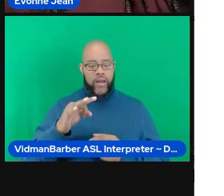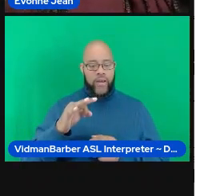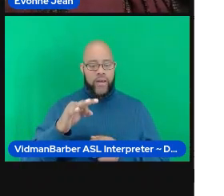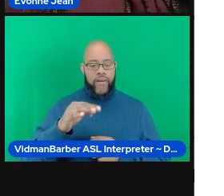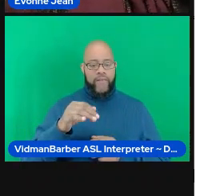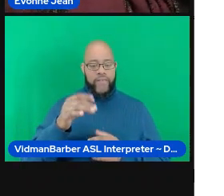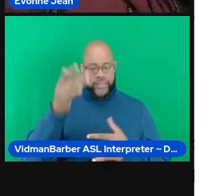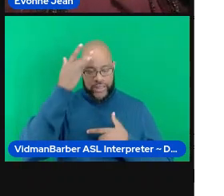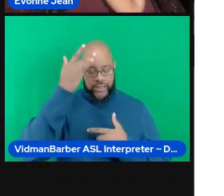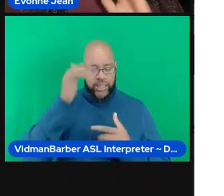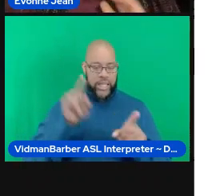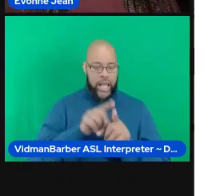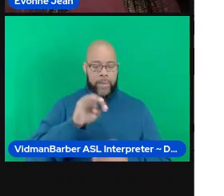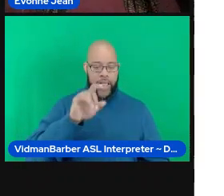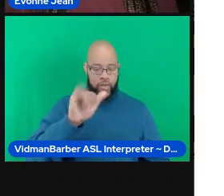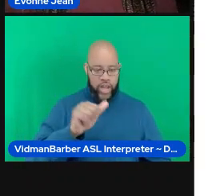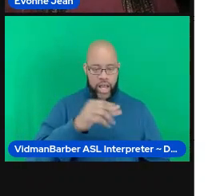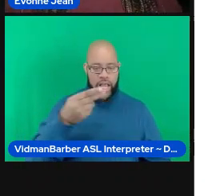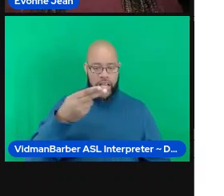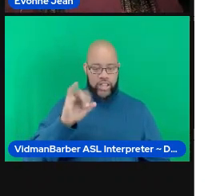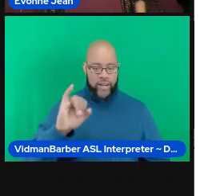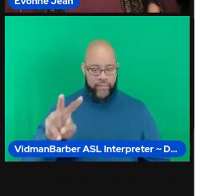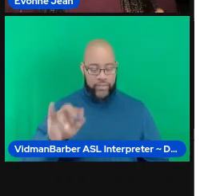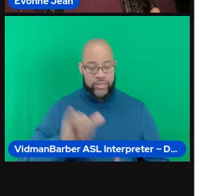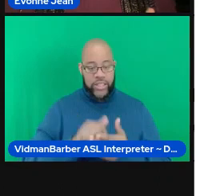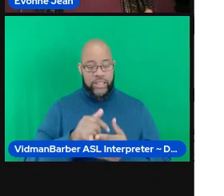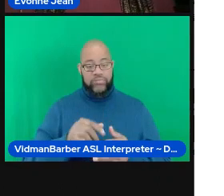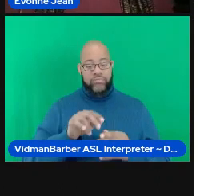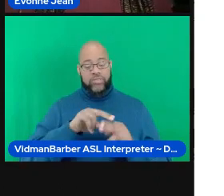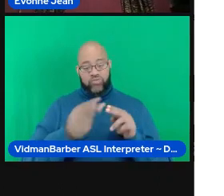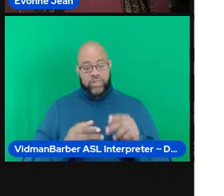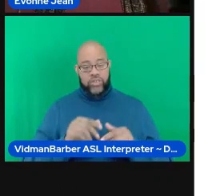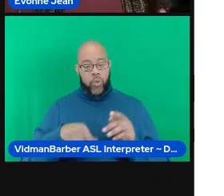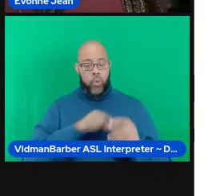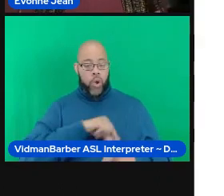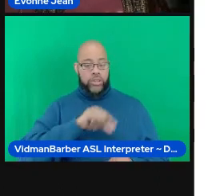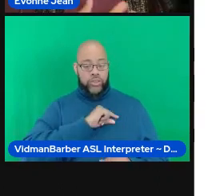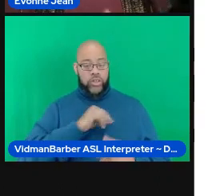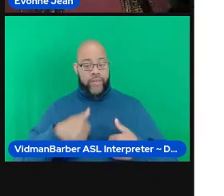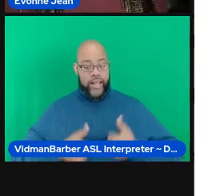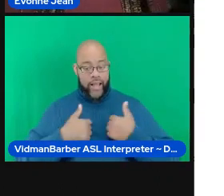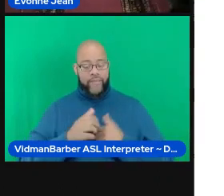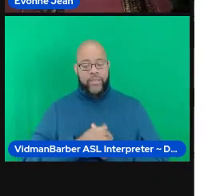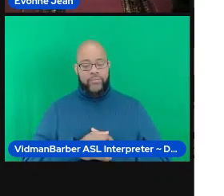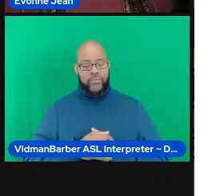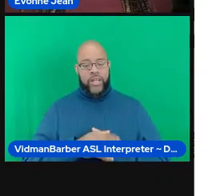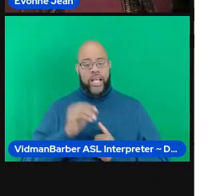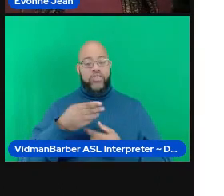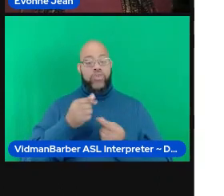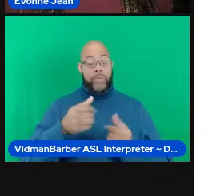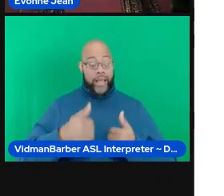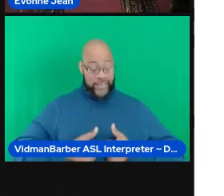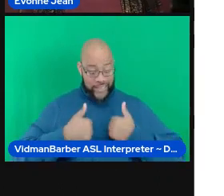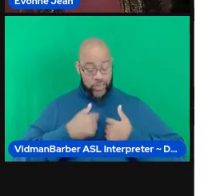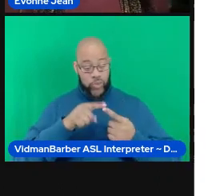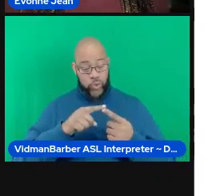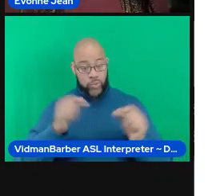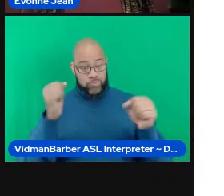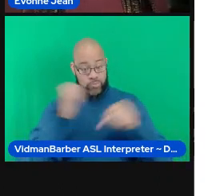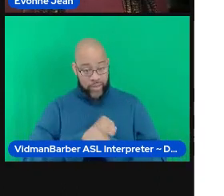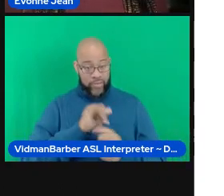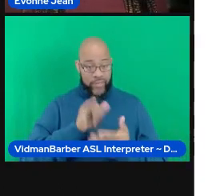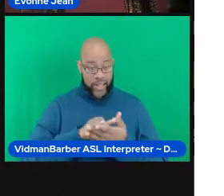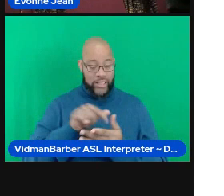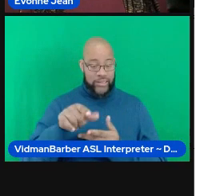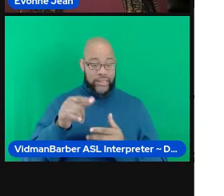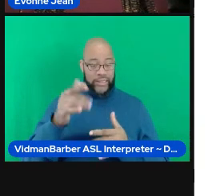HIV. So these morbidities significantly decrease the quality of life, and although treatments do exist to combat morbidities in helminth